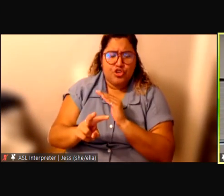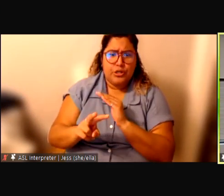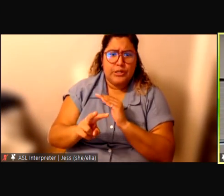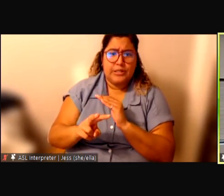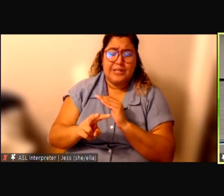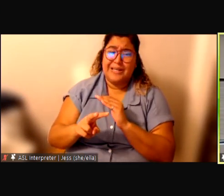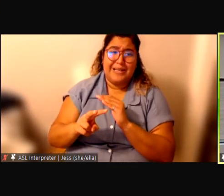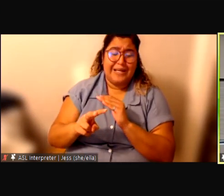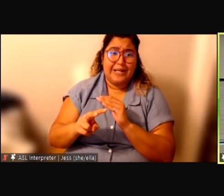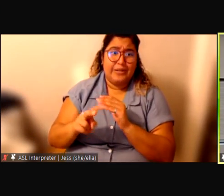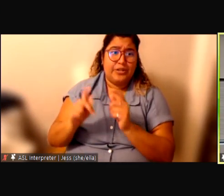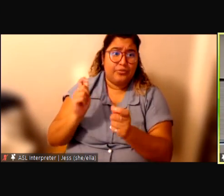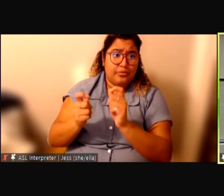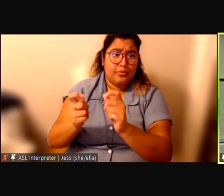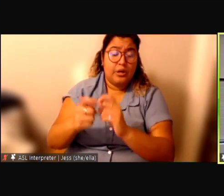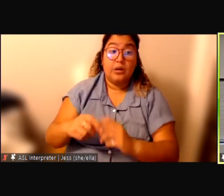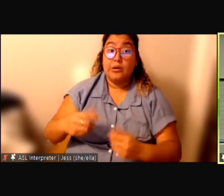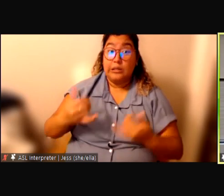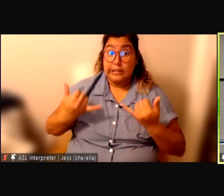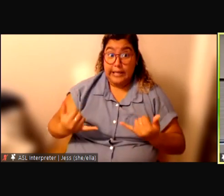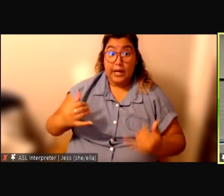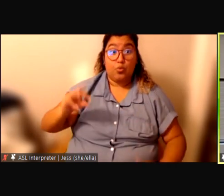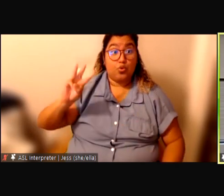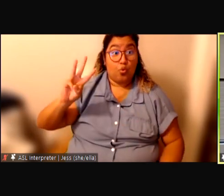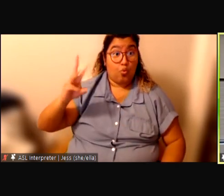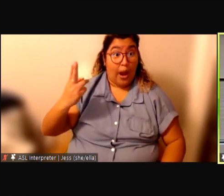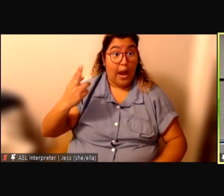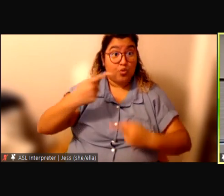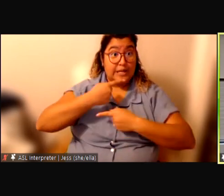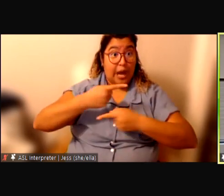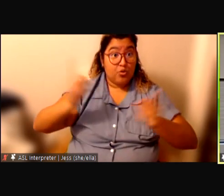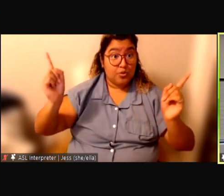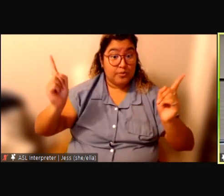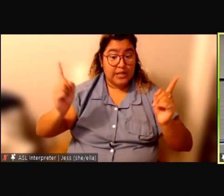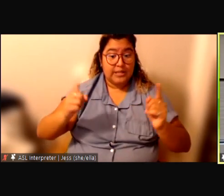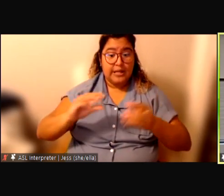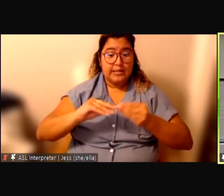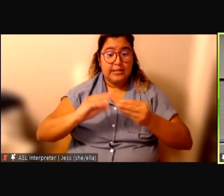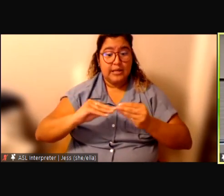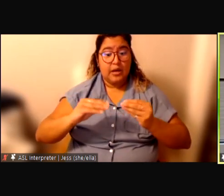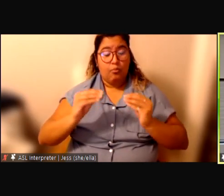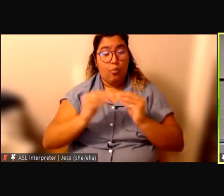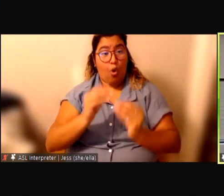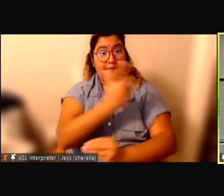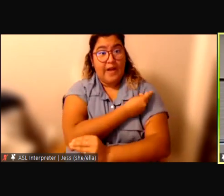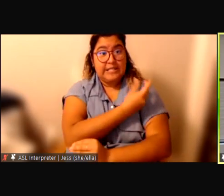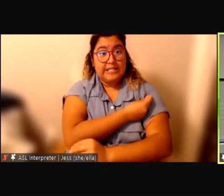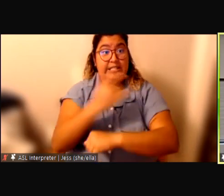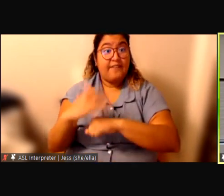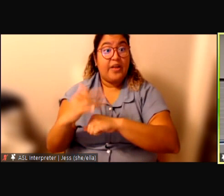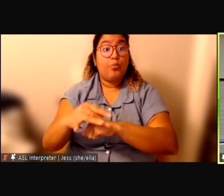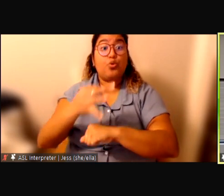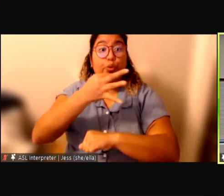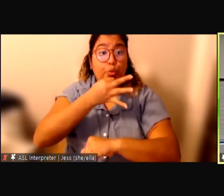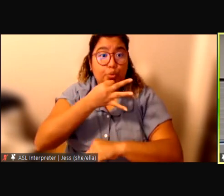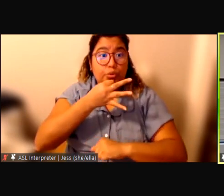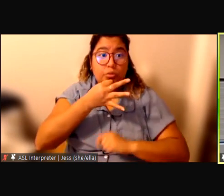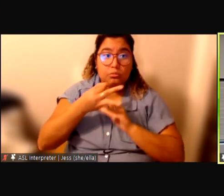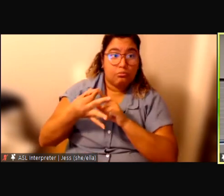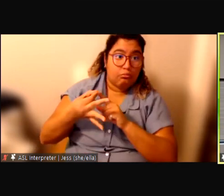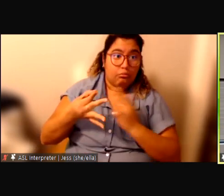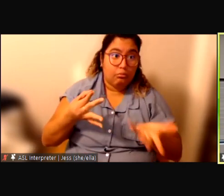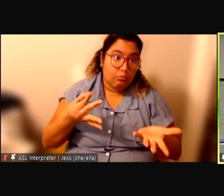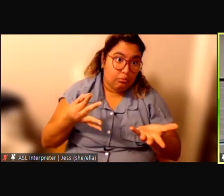was another announcement from the White House today that there will be more vaccine available soon. And so, with